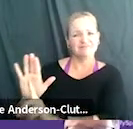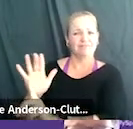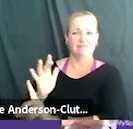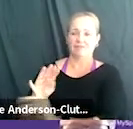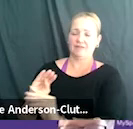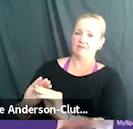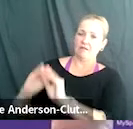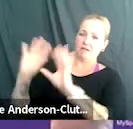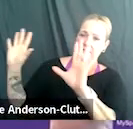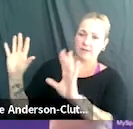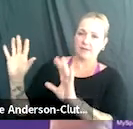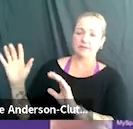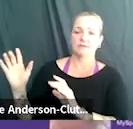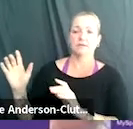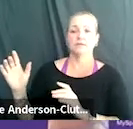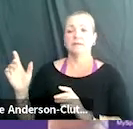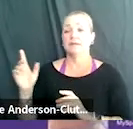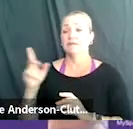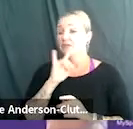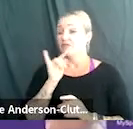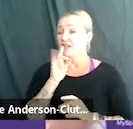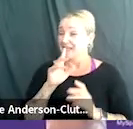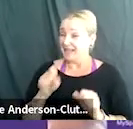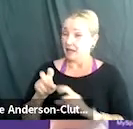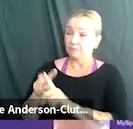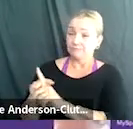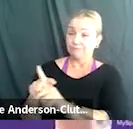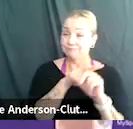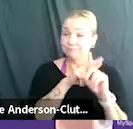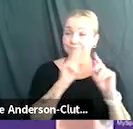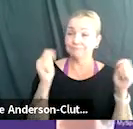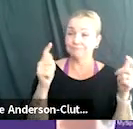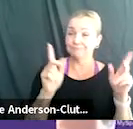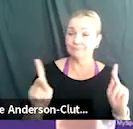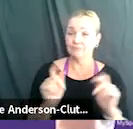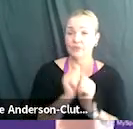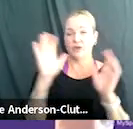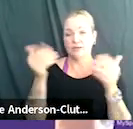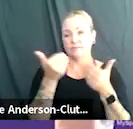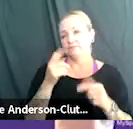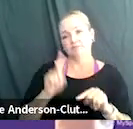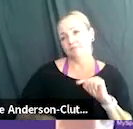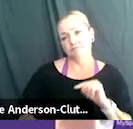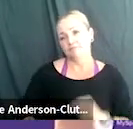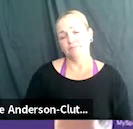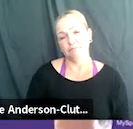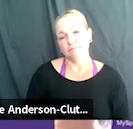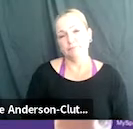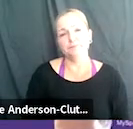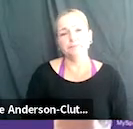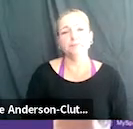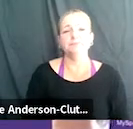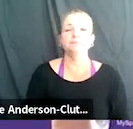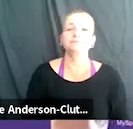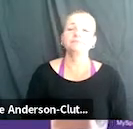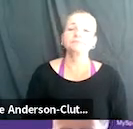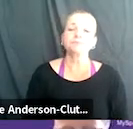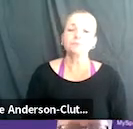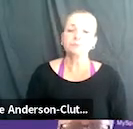Okay, so now what I want to do is talk about the symptoms that we are talking